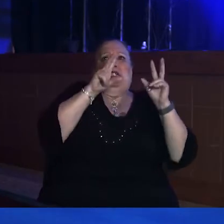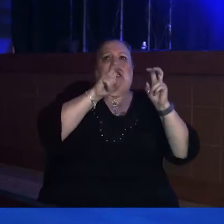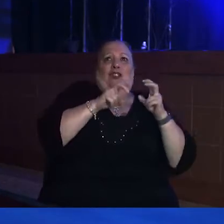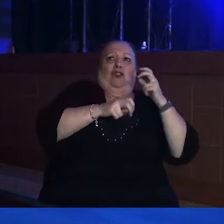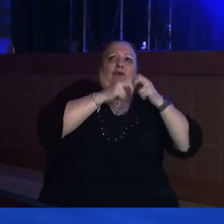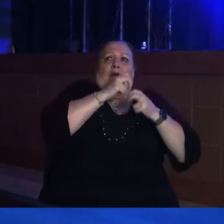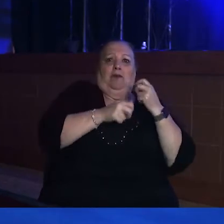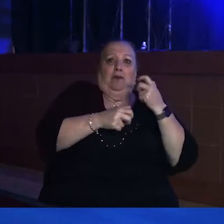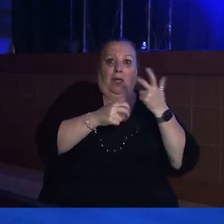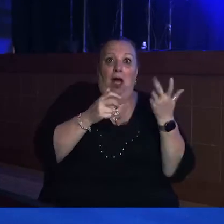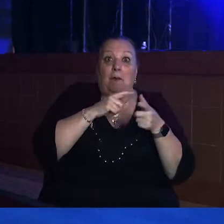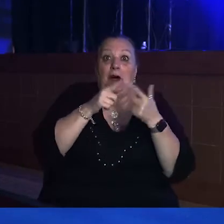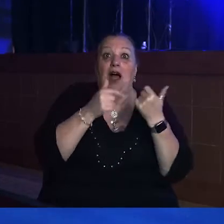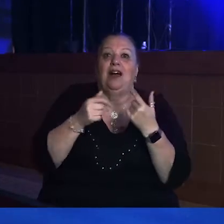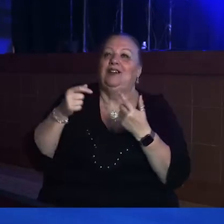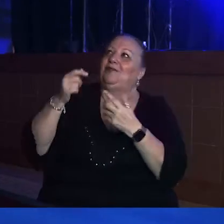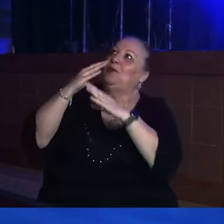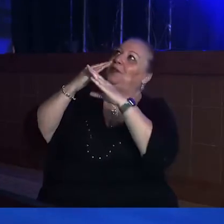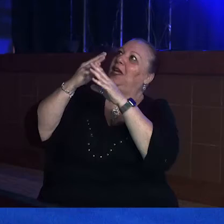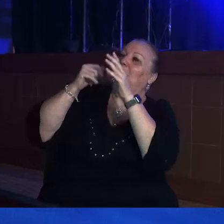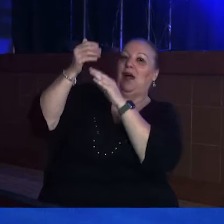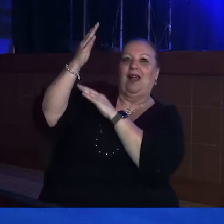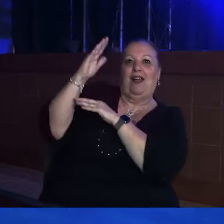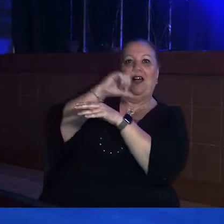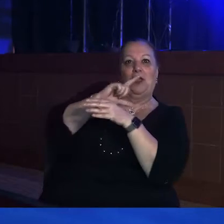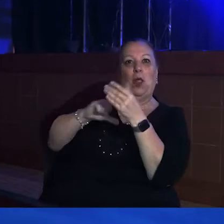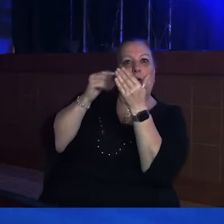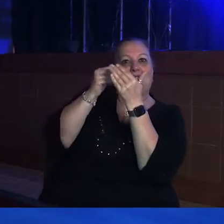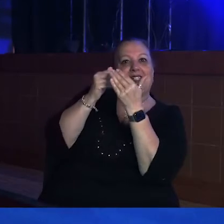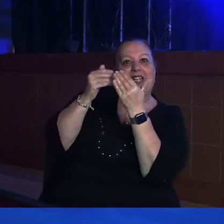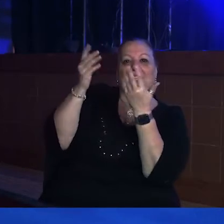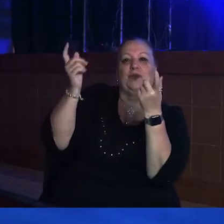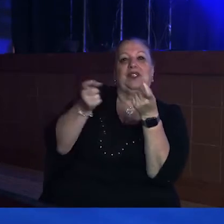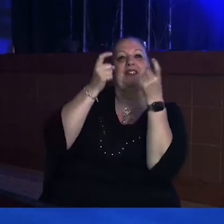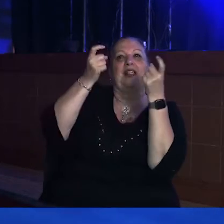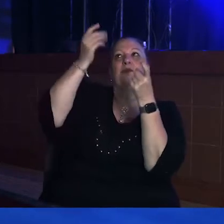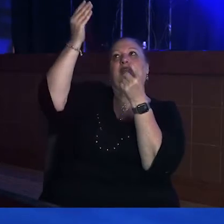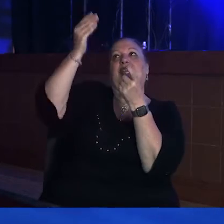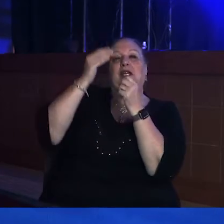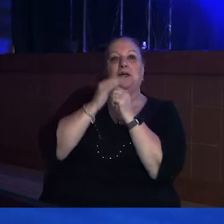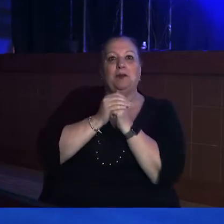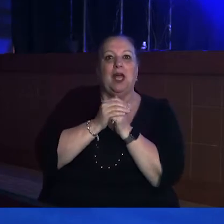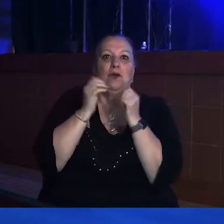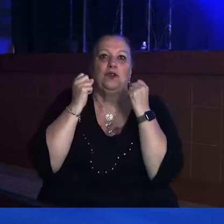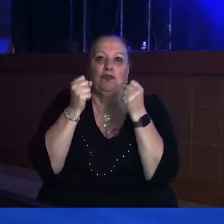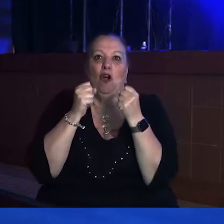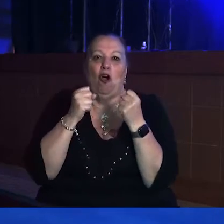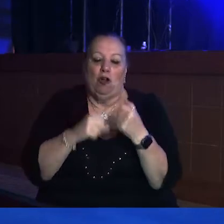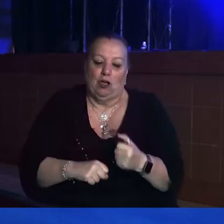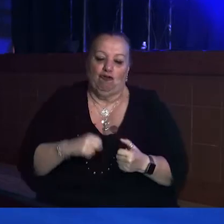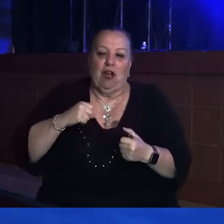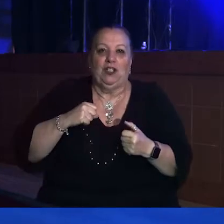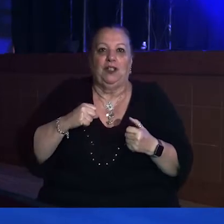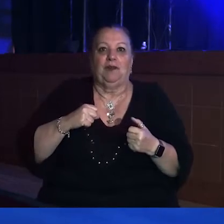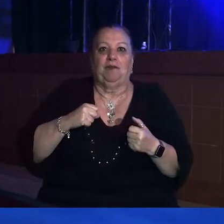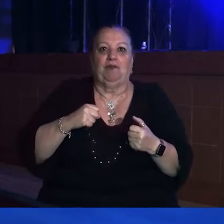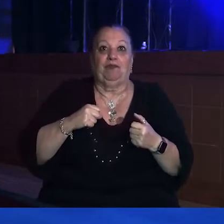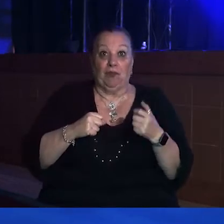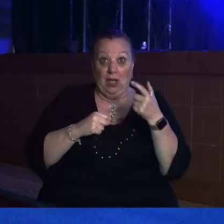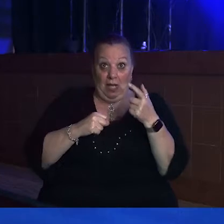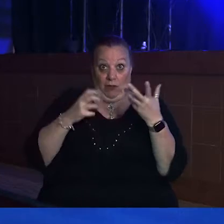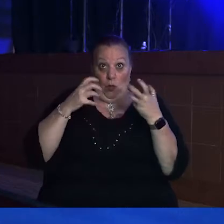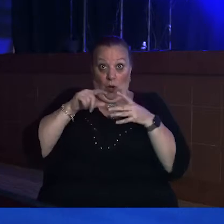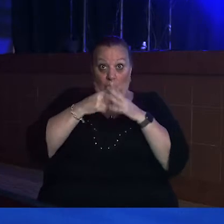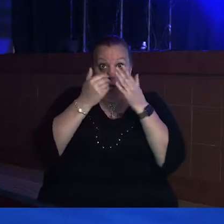but we're surrounded by God. The Lord is near. We celebrate him, and we're strong and courageous. Now, if you want to start a new chapter in your life, you